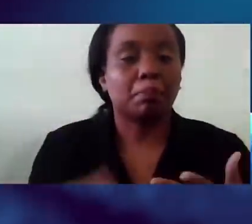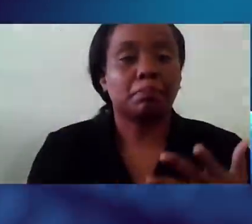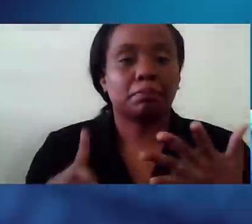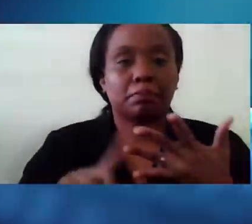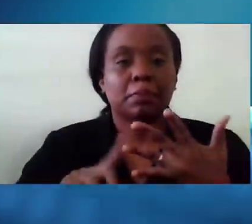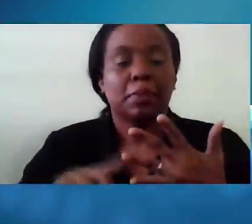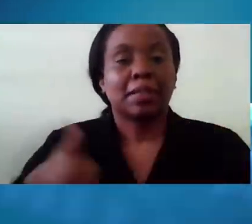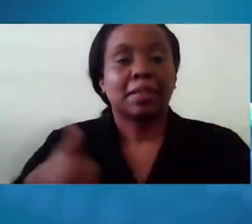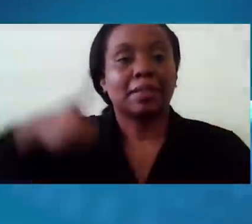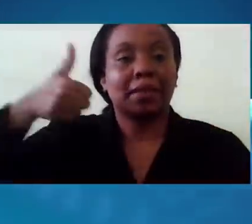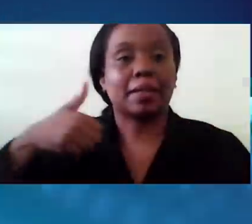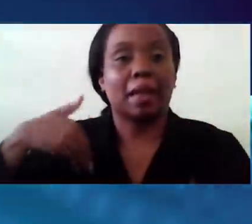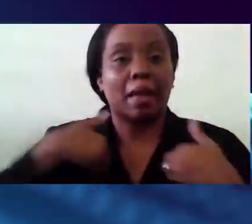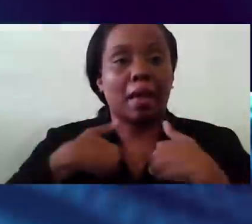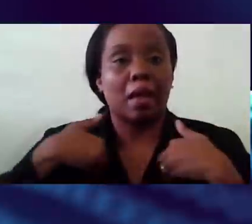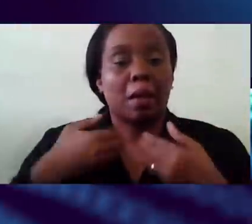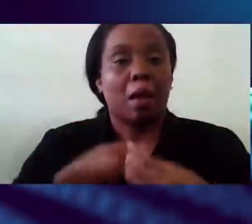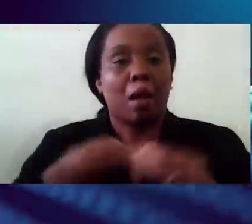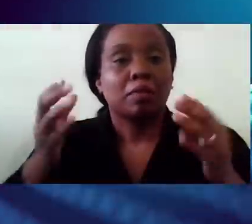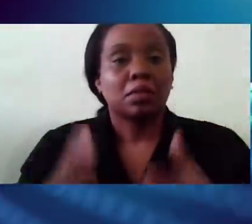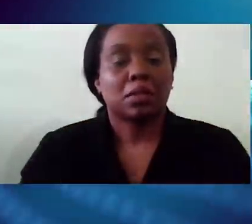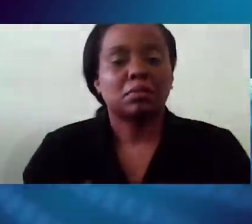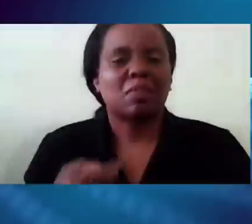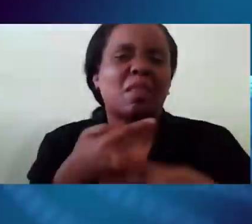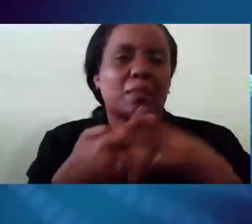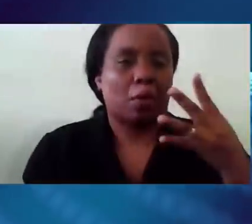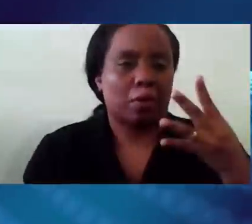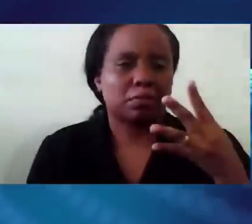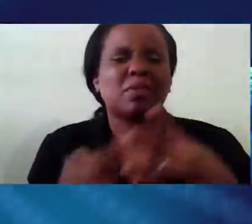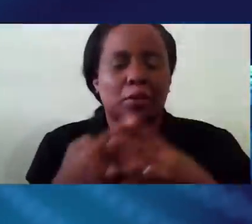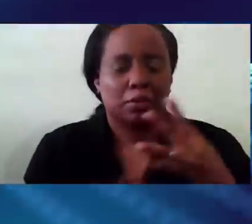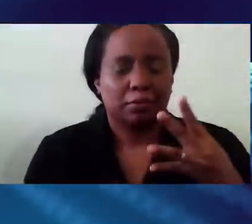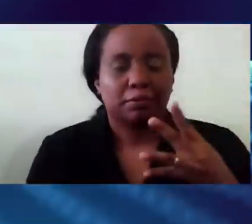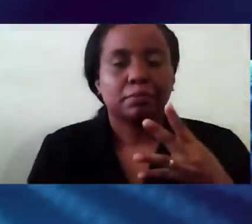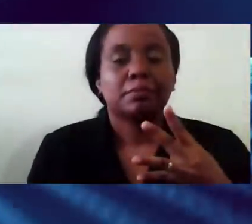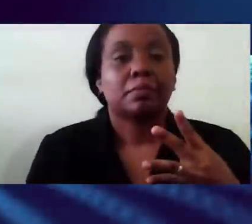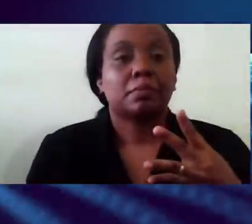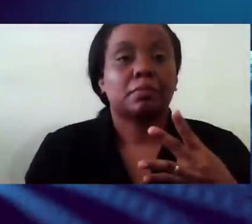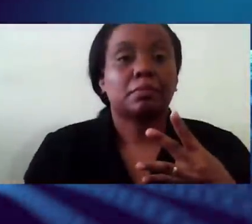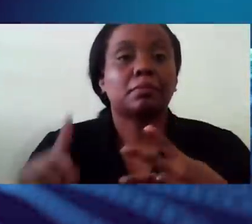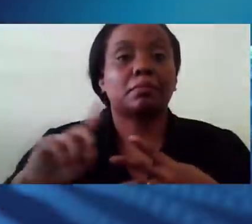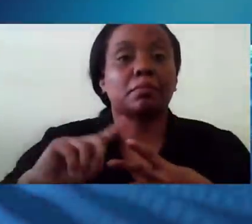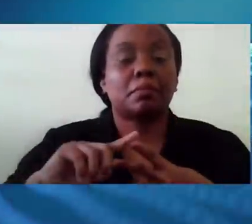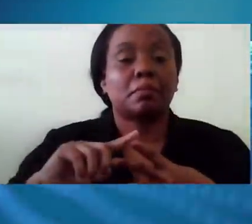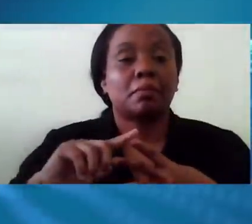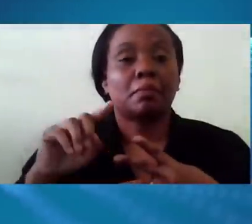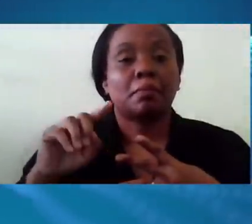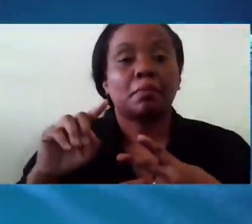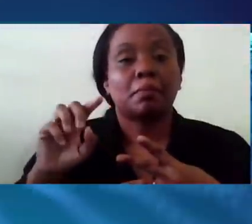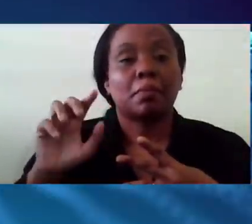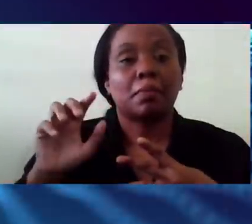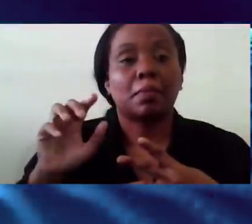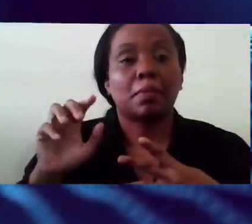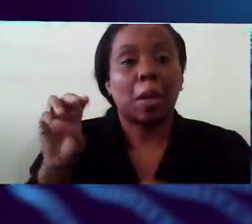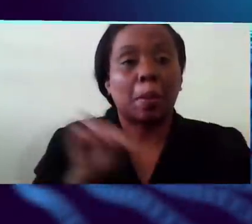Veterinary Officer, Dr. Mark Trotman. We will go first to Minister Abrams.